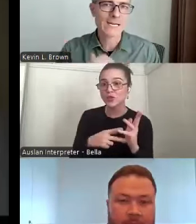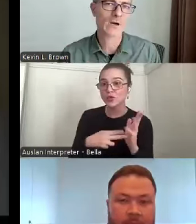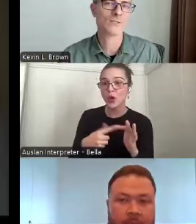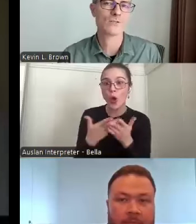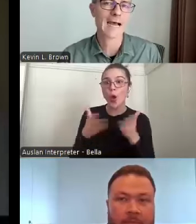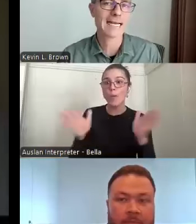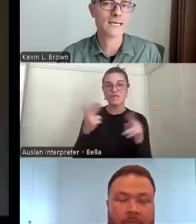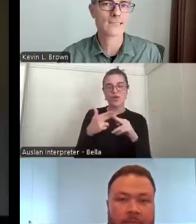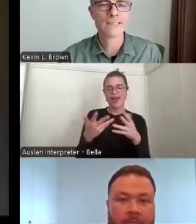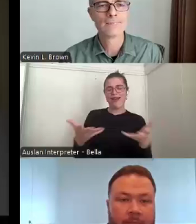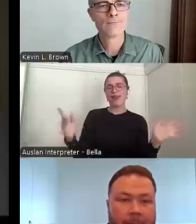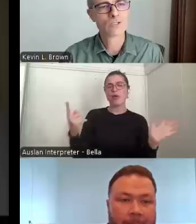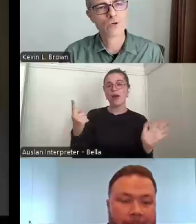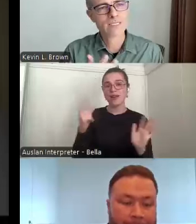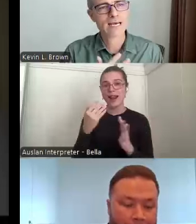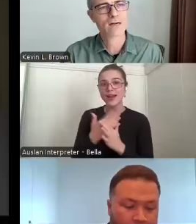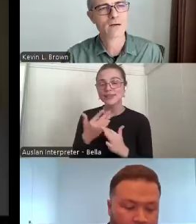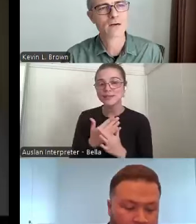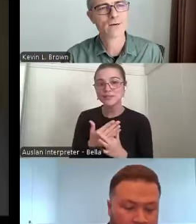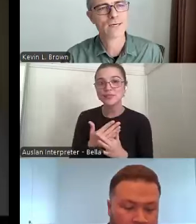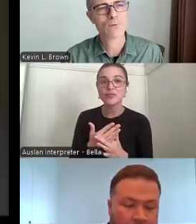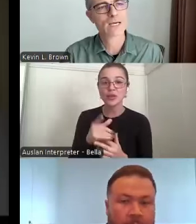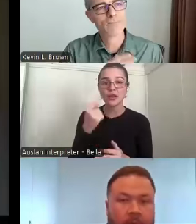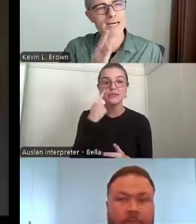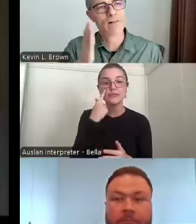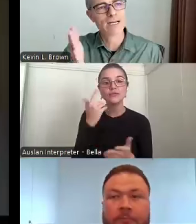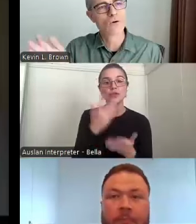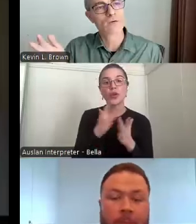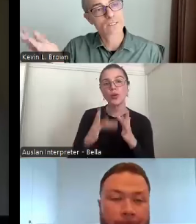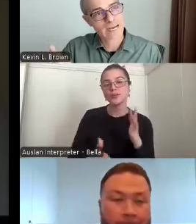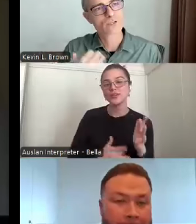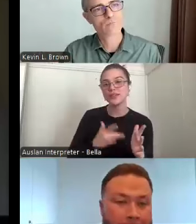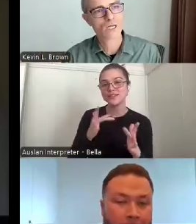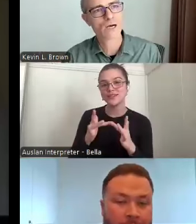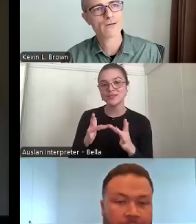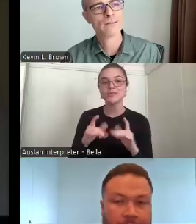anyone, anywhere to access. And so you'll see that on our website,